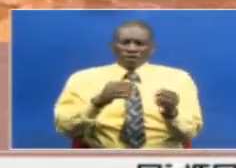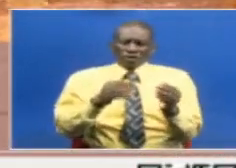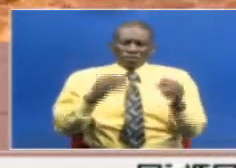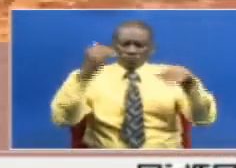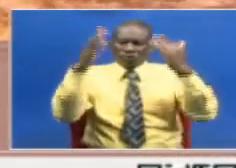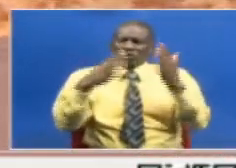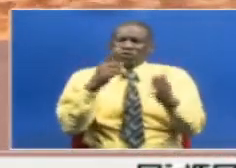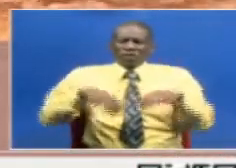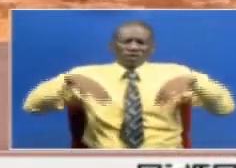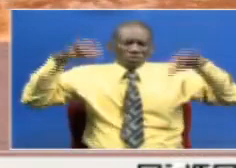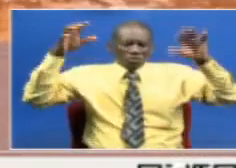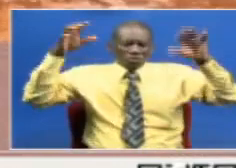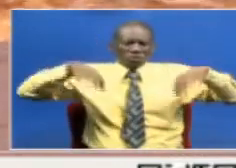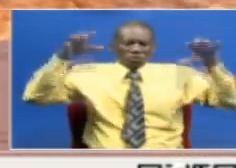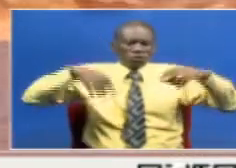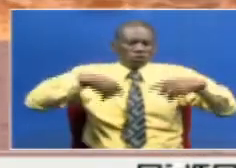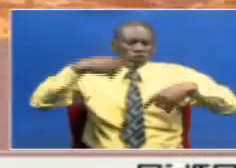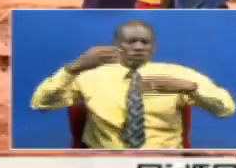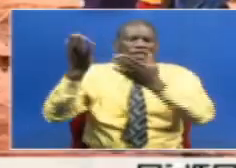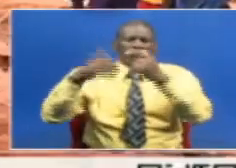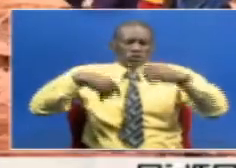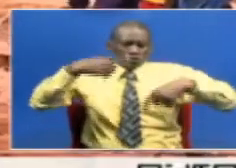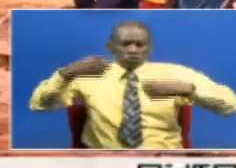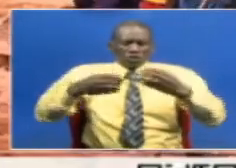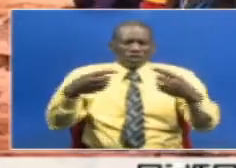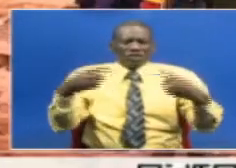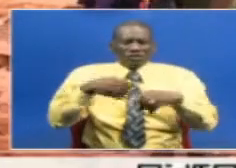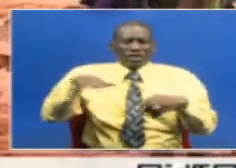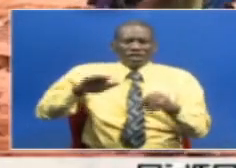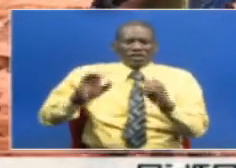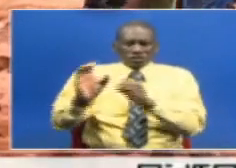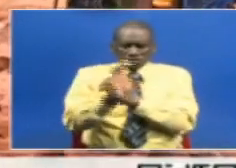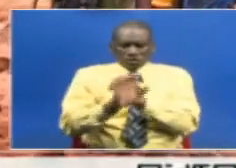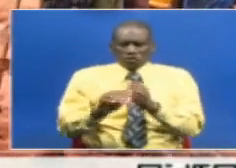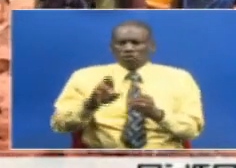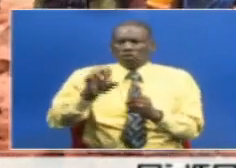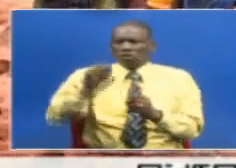is expected to continue in most parts of the country. Rose Wangoi, NTV.